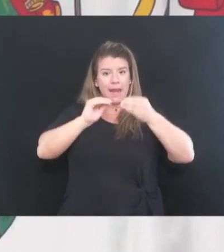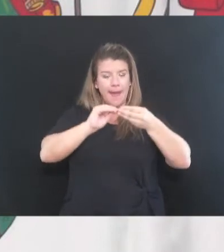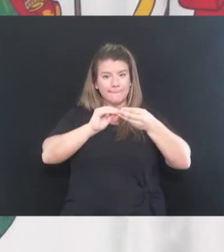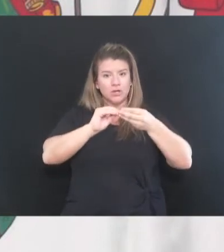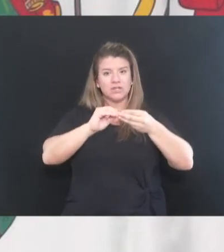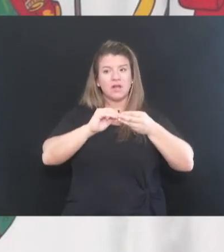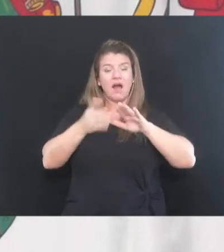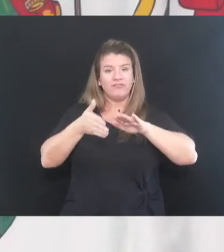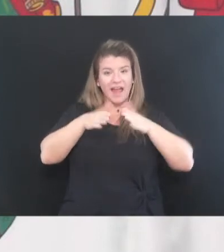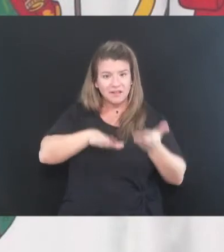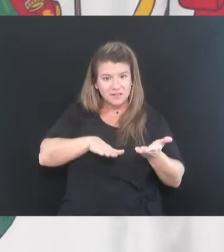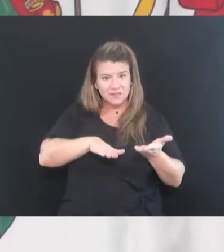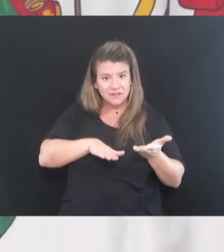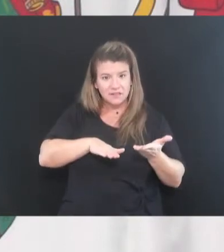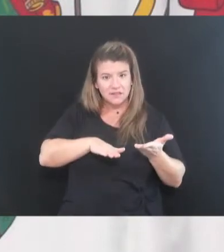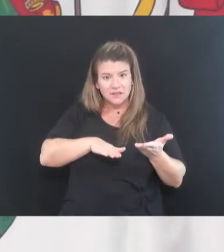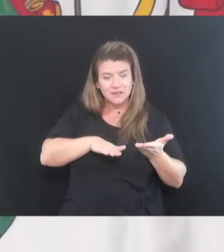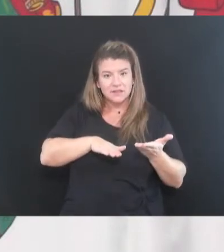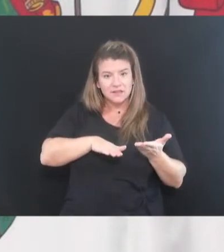deaths are,